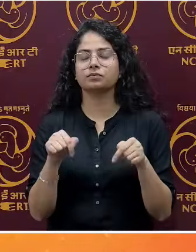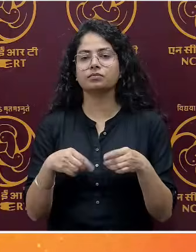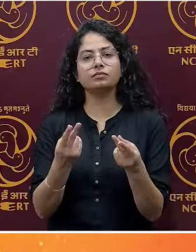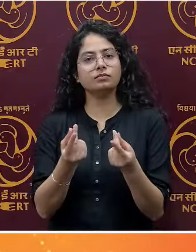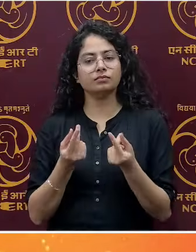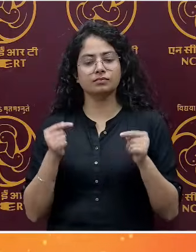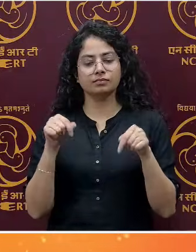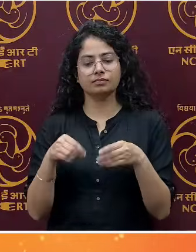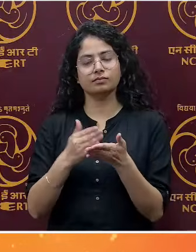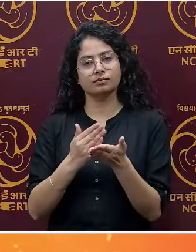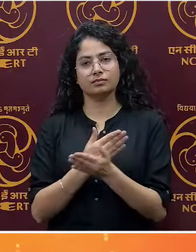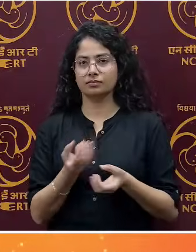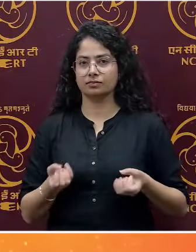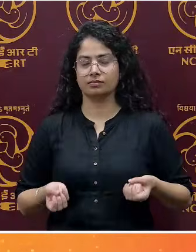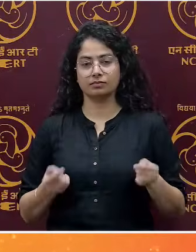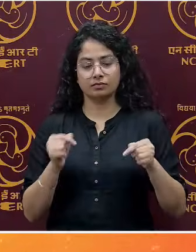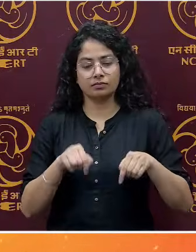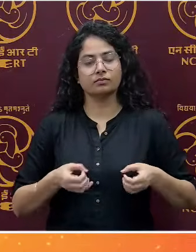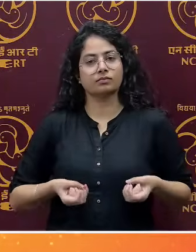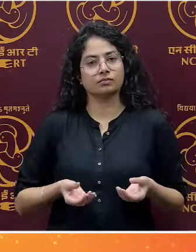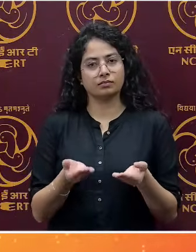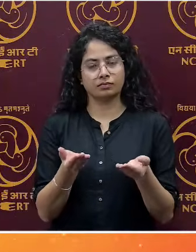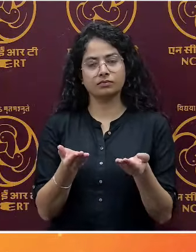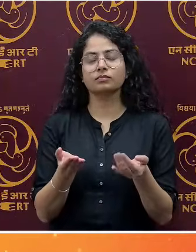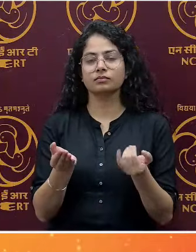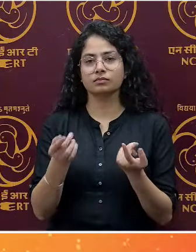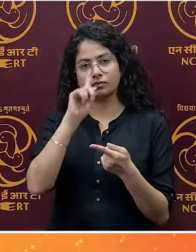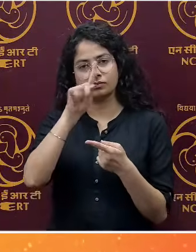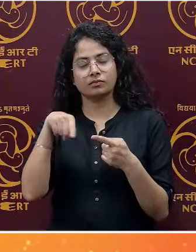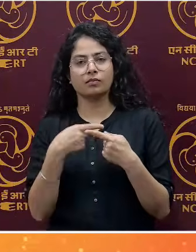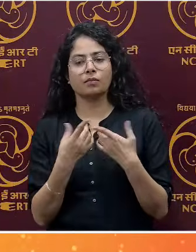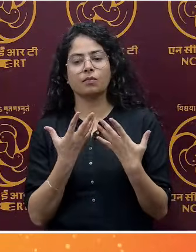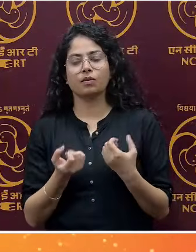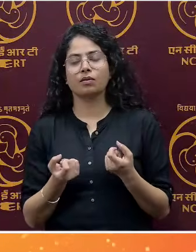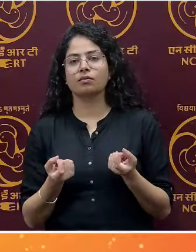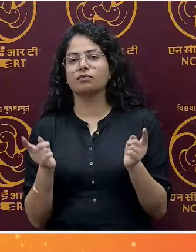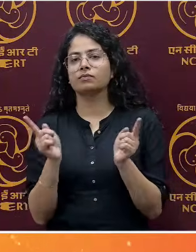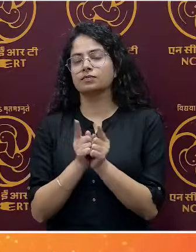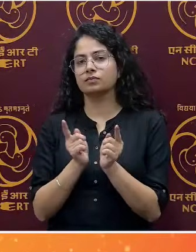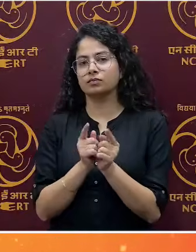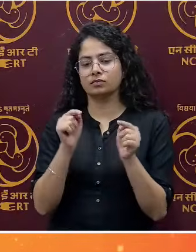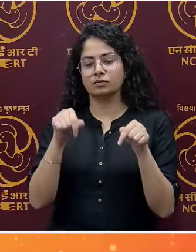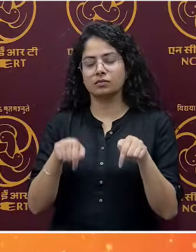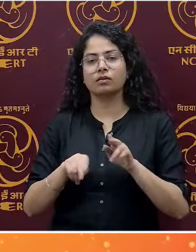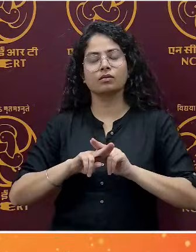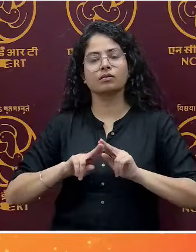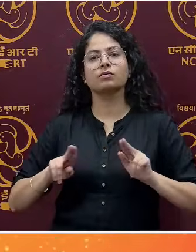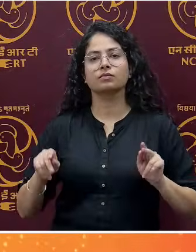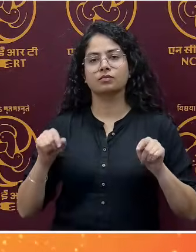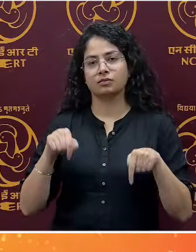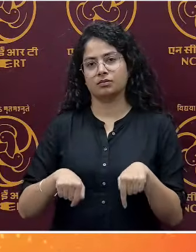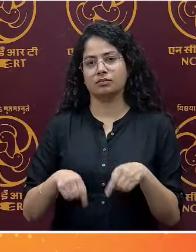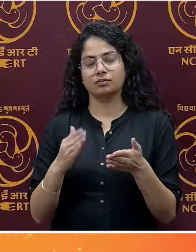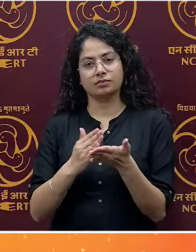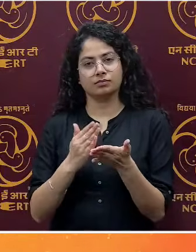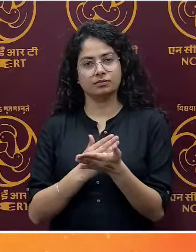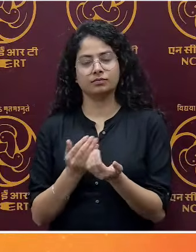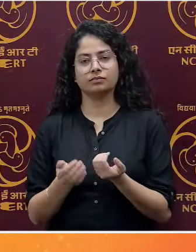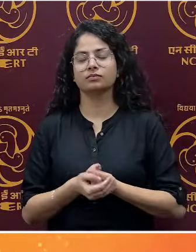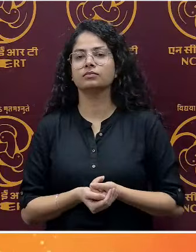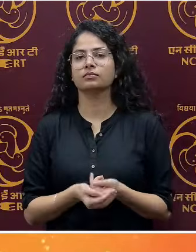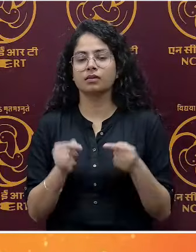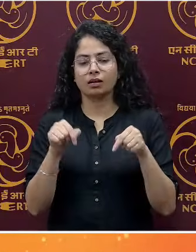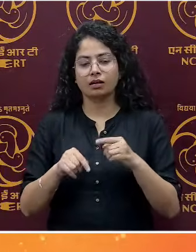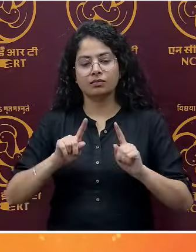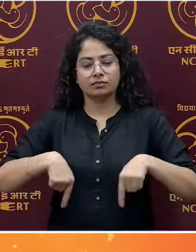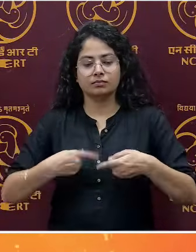start this session. And at the very beginning of this session, Shweta ma'am, we want you to give us a brief overview about this particular topic, what we are